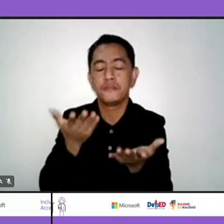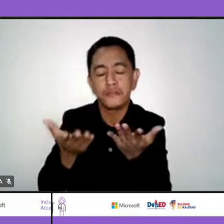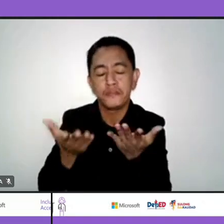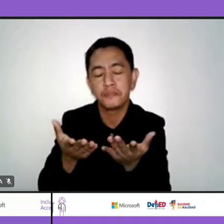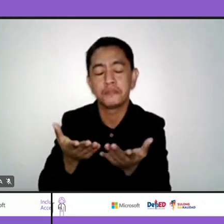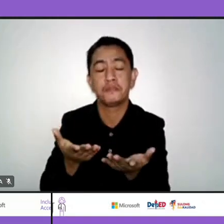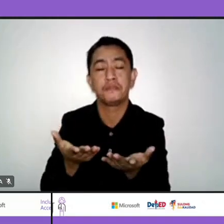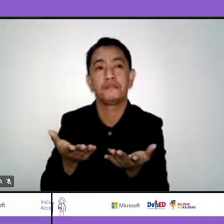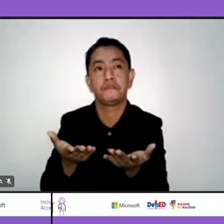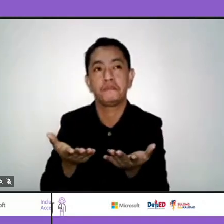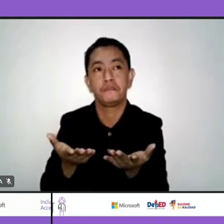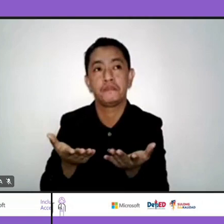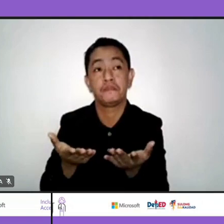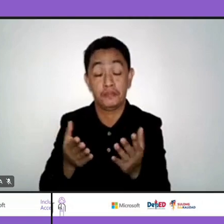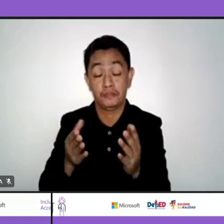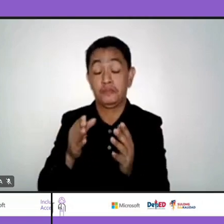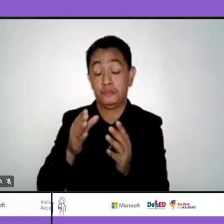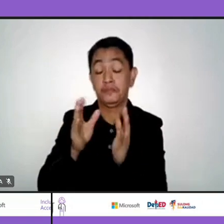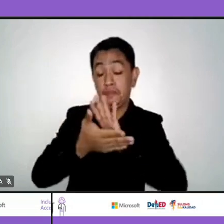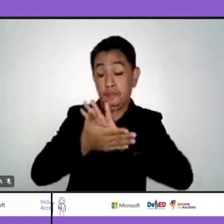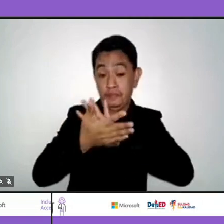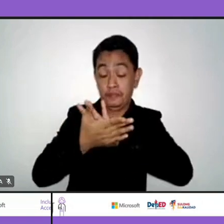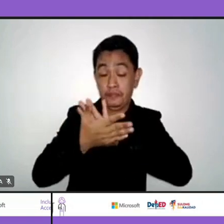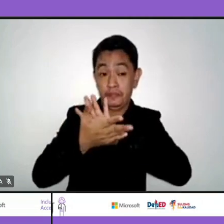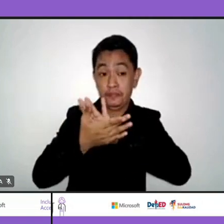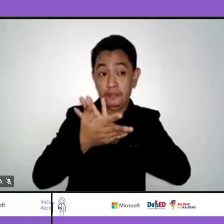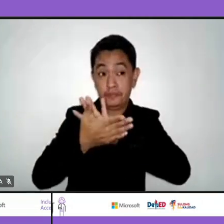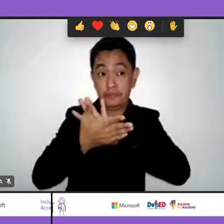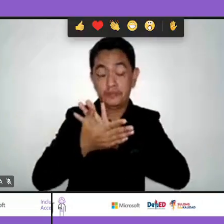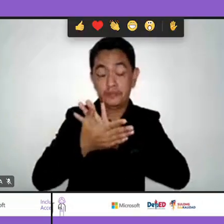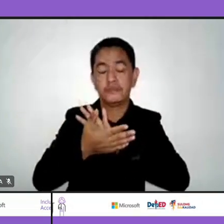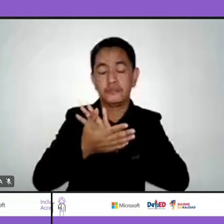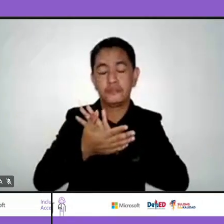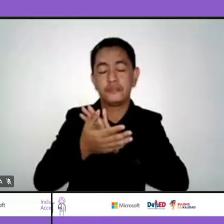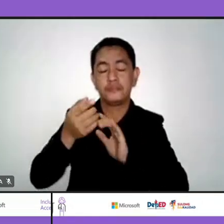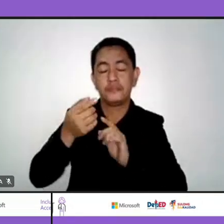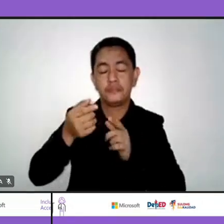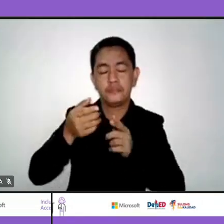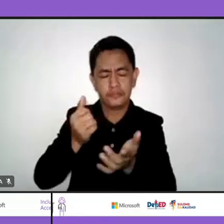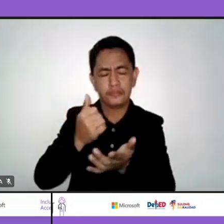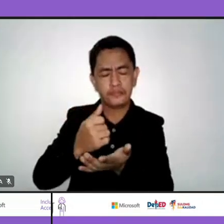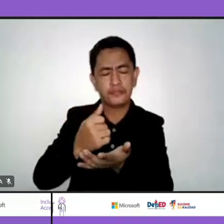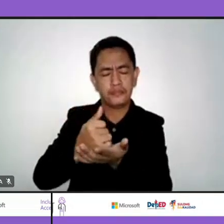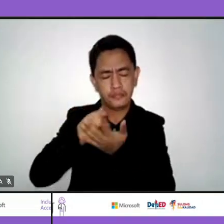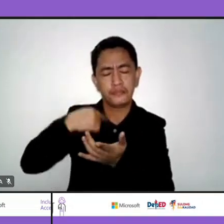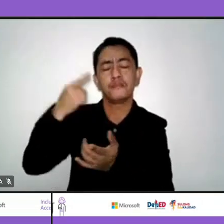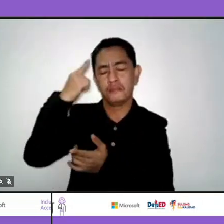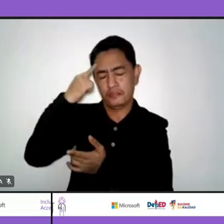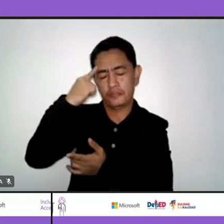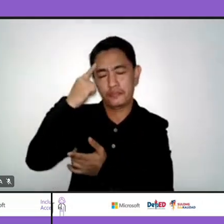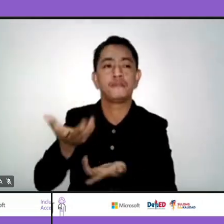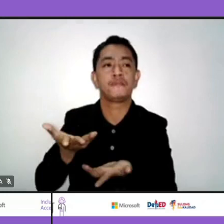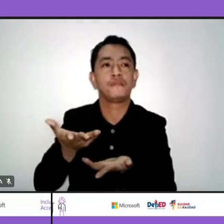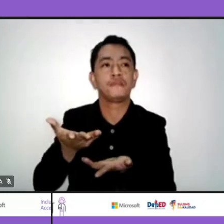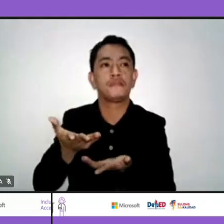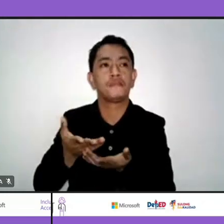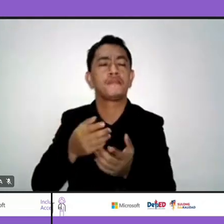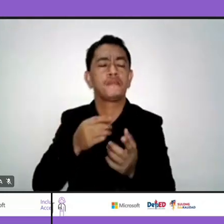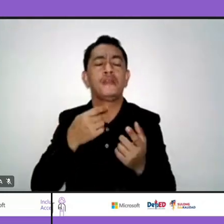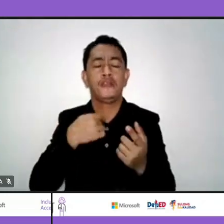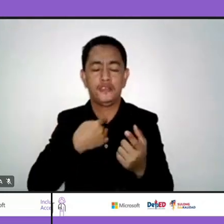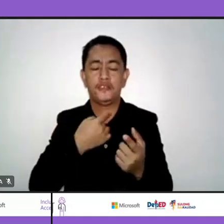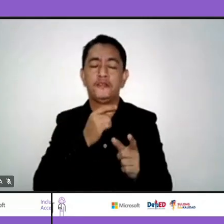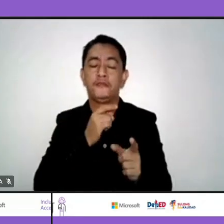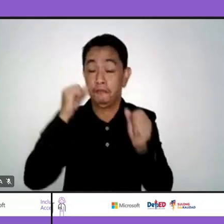yung teacher-student ratio. So I think it's about time siguro. I think the pandemic has forced us to